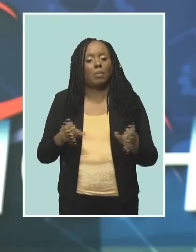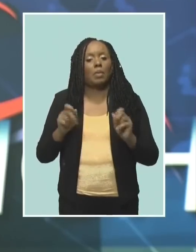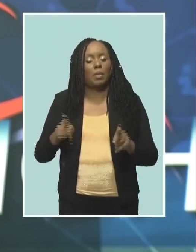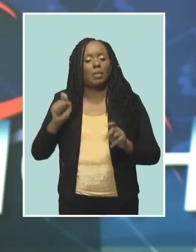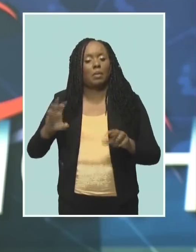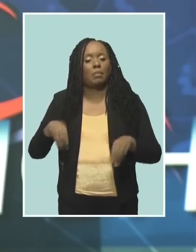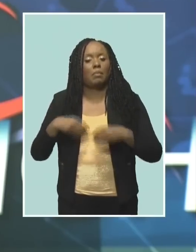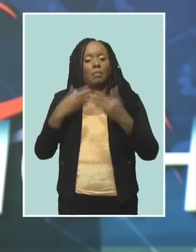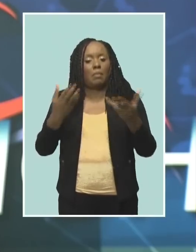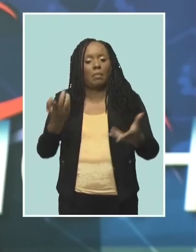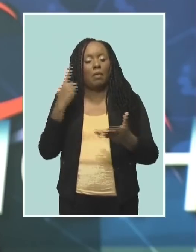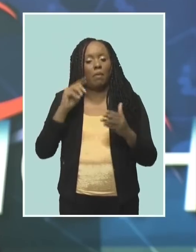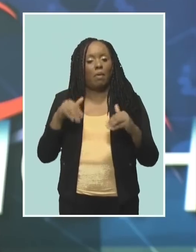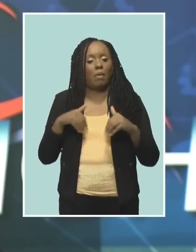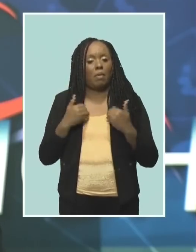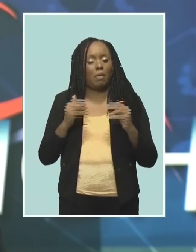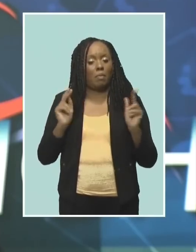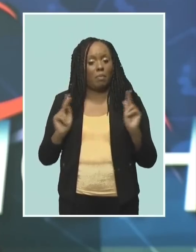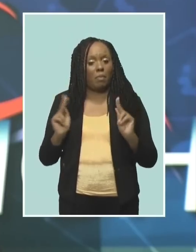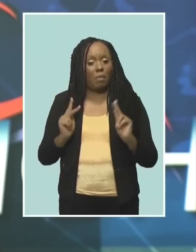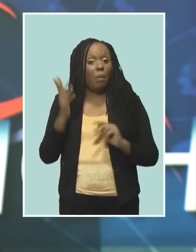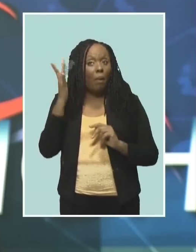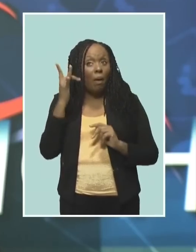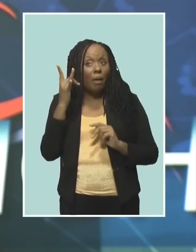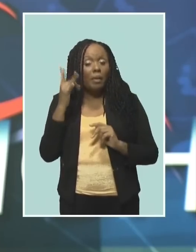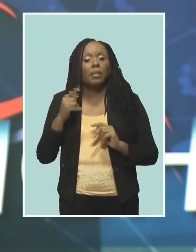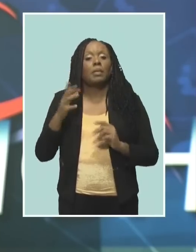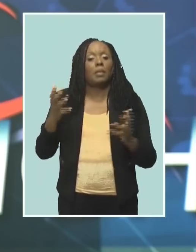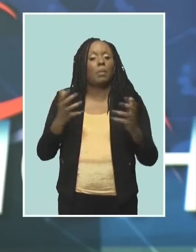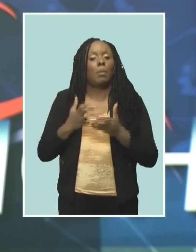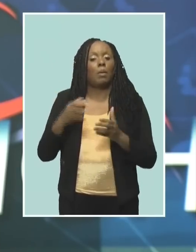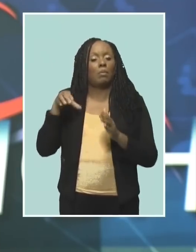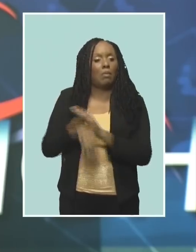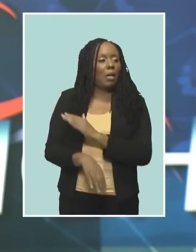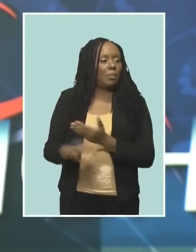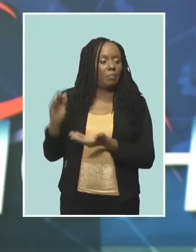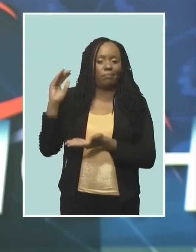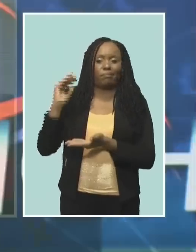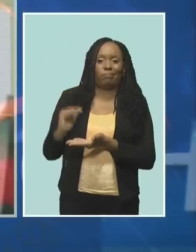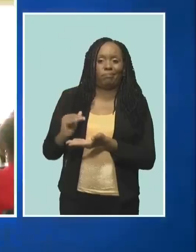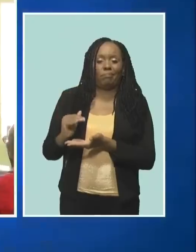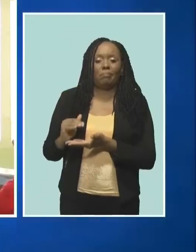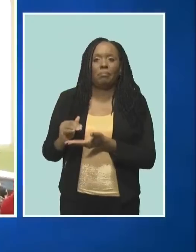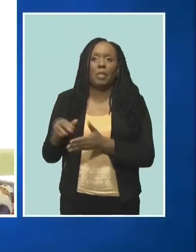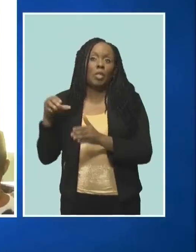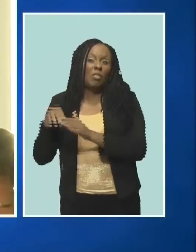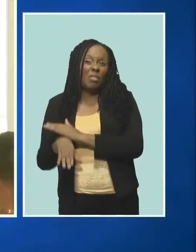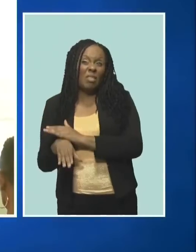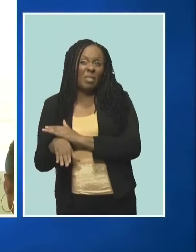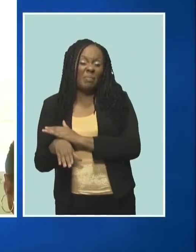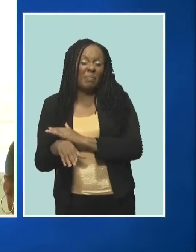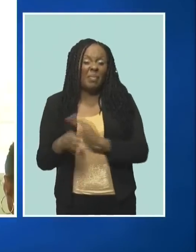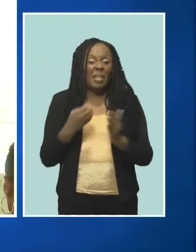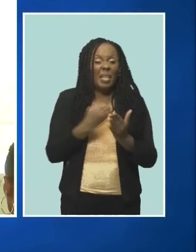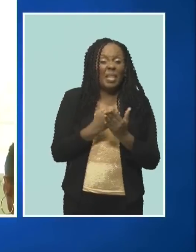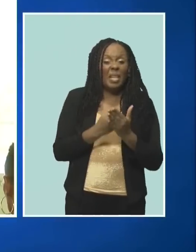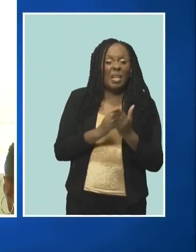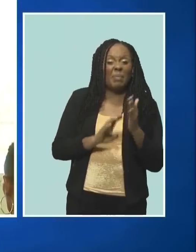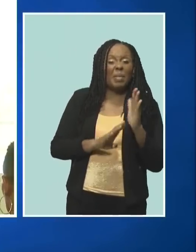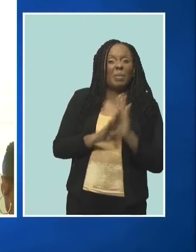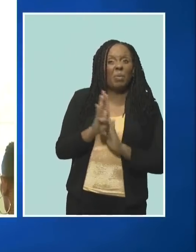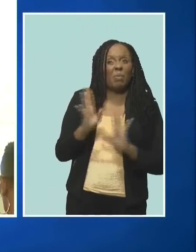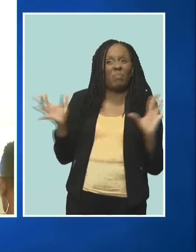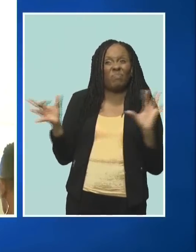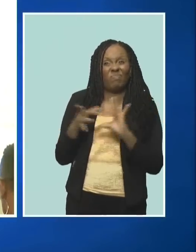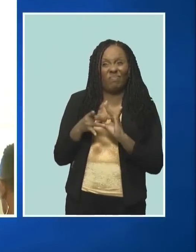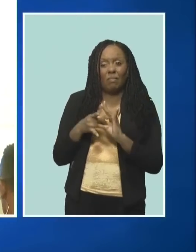youth if it is to see a reduction in crime. He made the link between crime and economic growth during the annual general